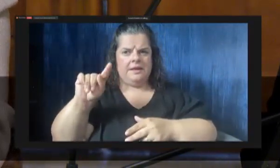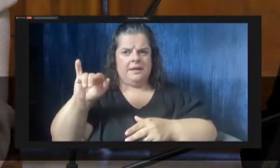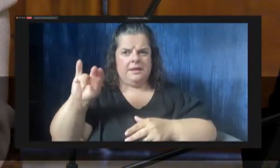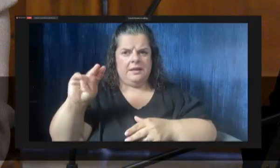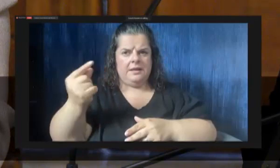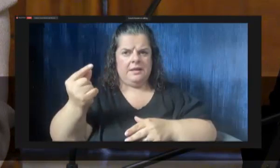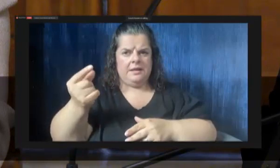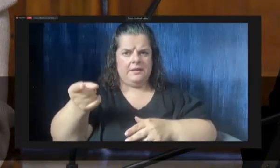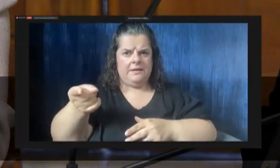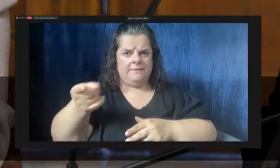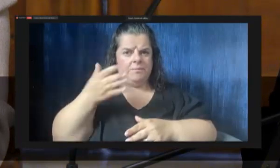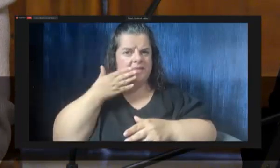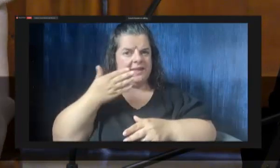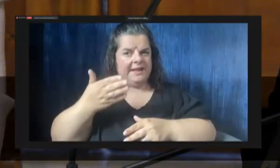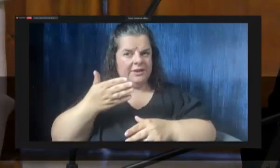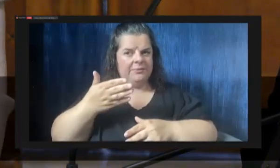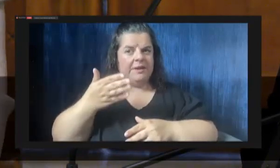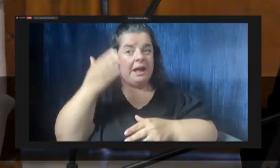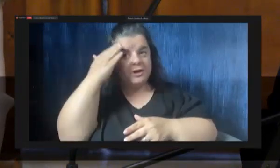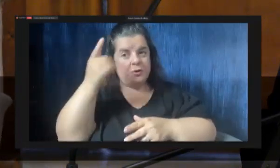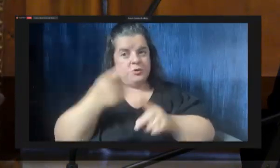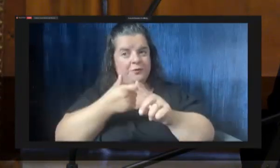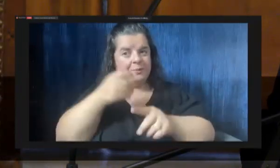Allison, thank you. I know you're from emails.